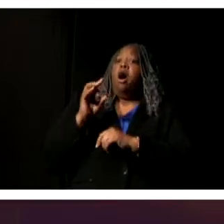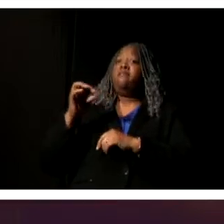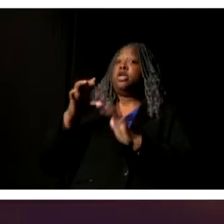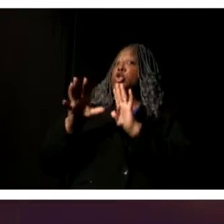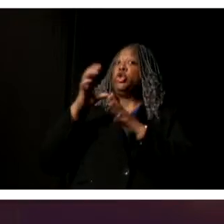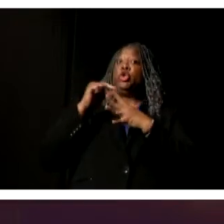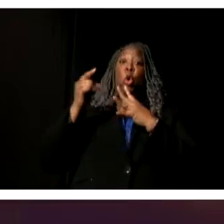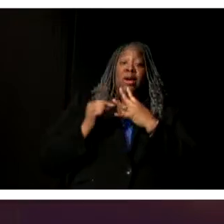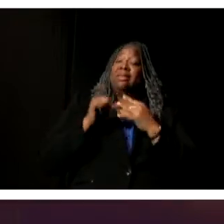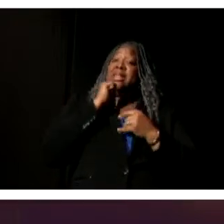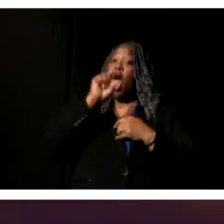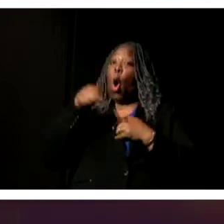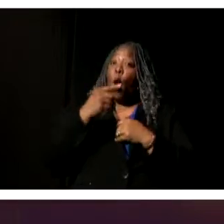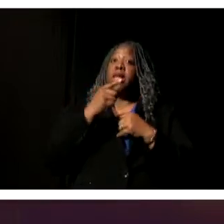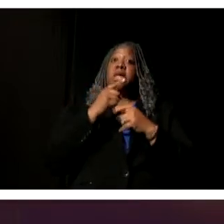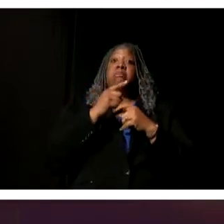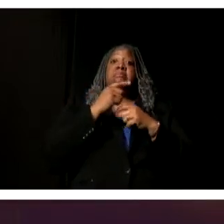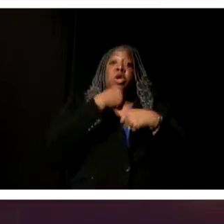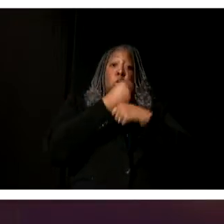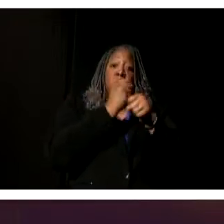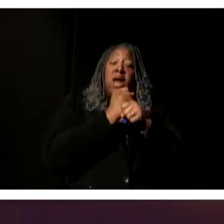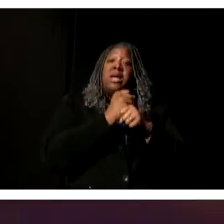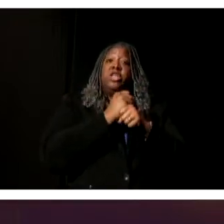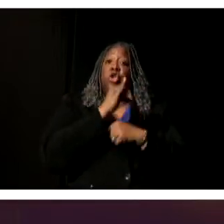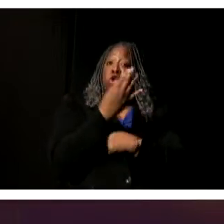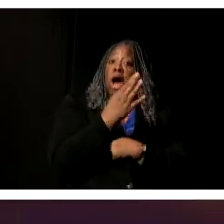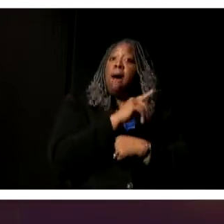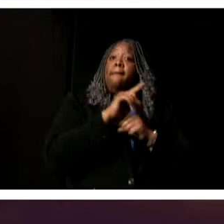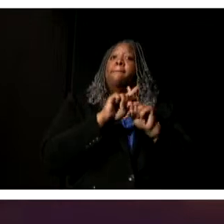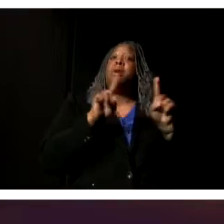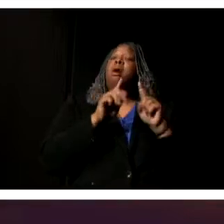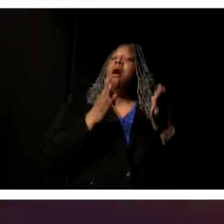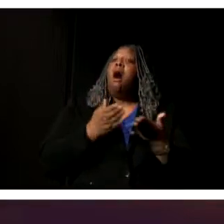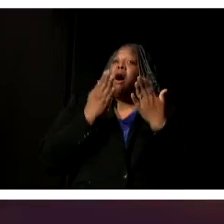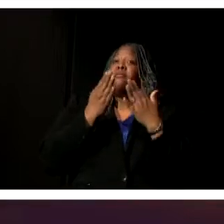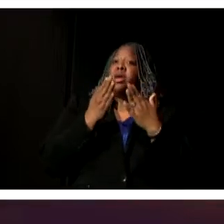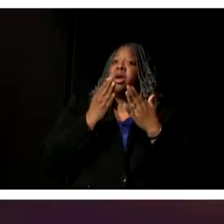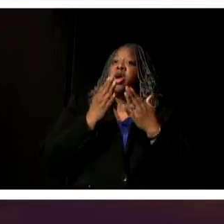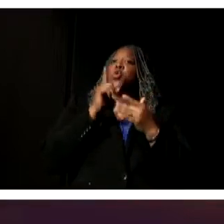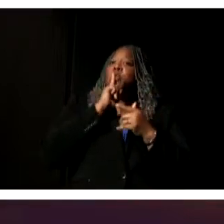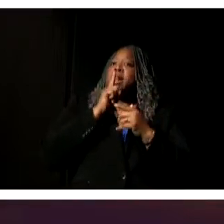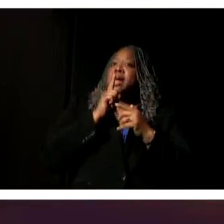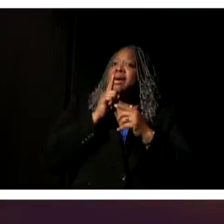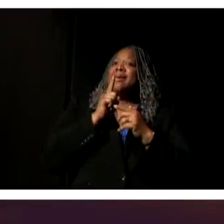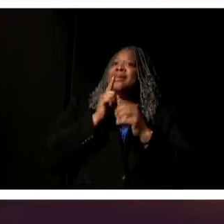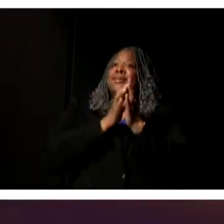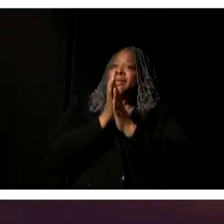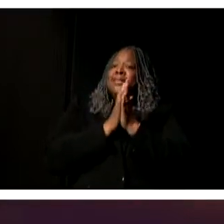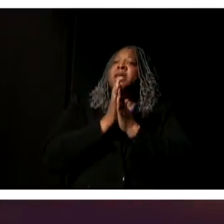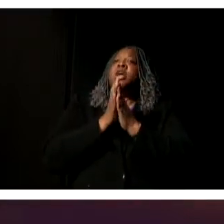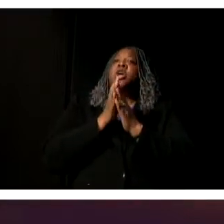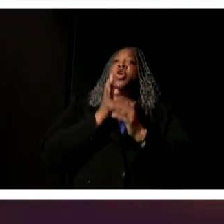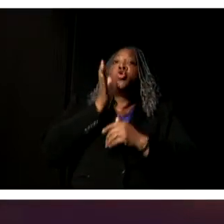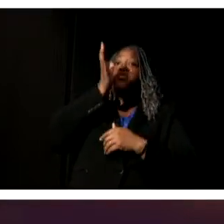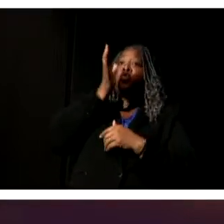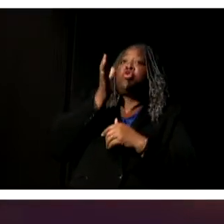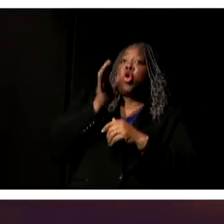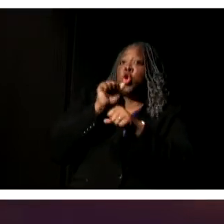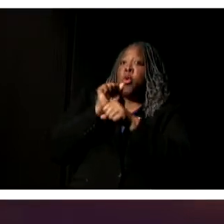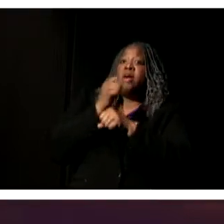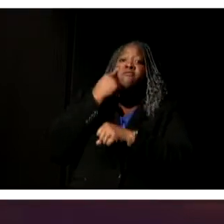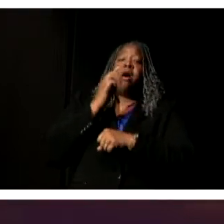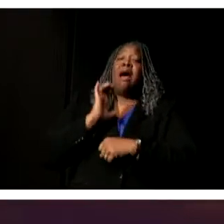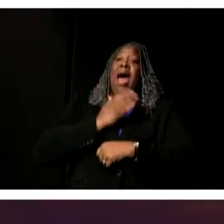only creating jobs, but offering attractive, fulfilling careers for our future public